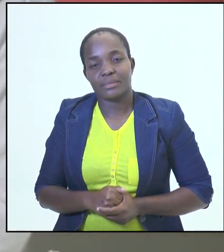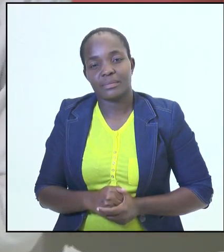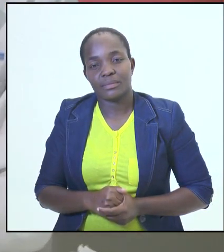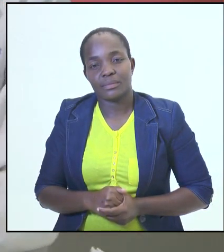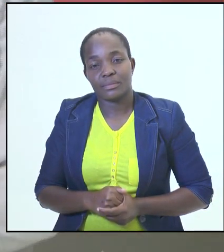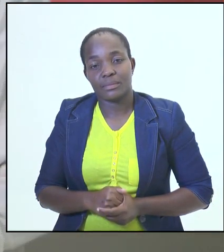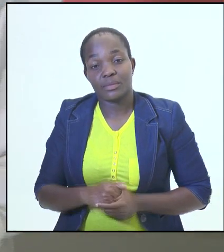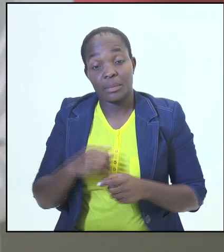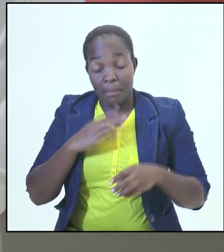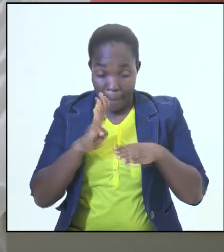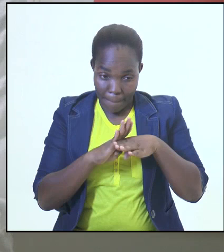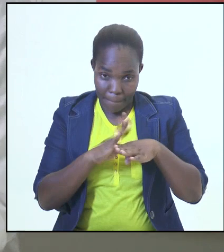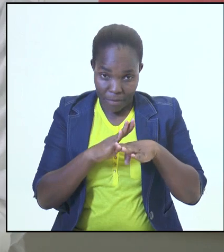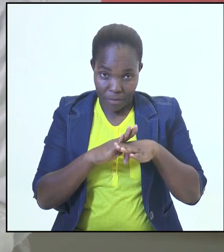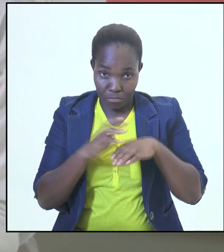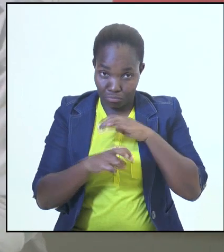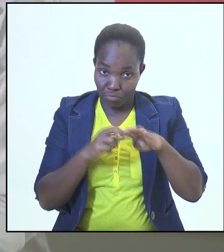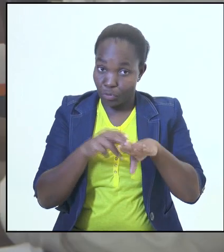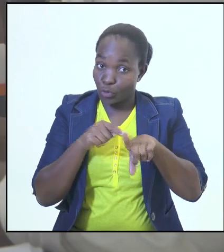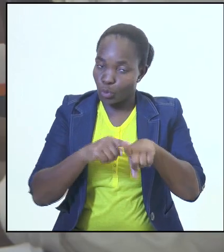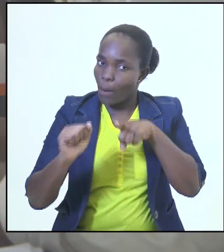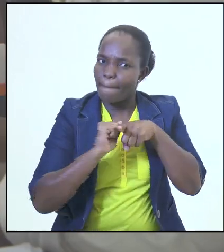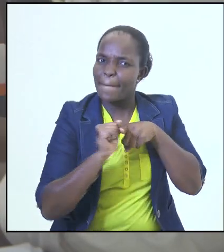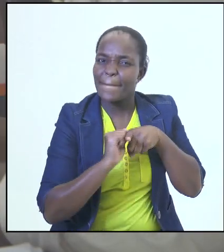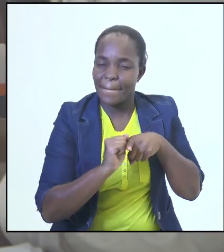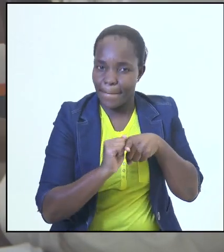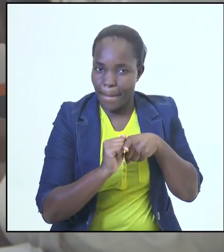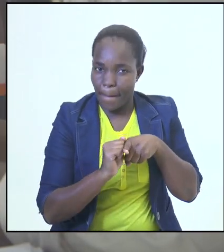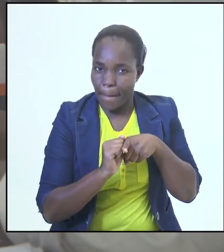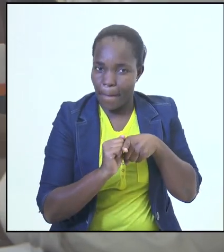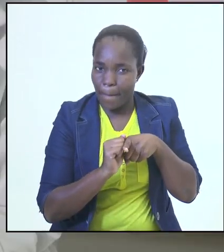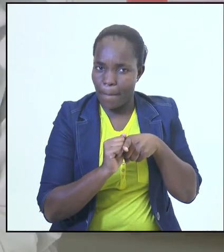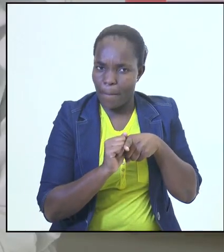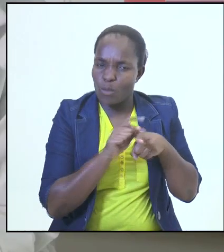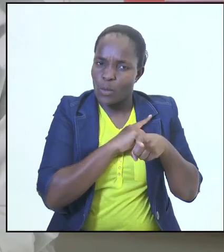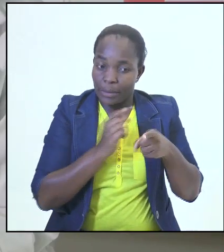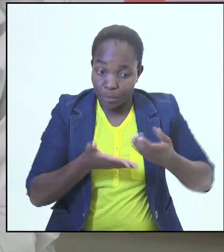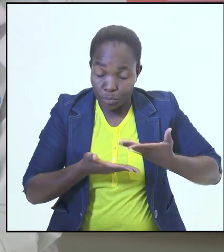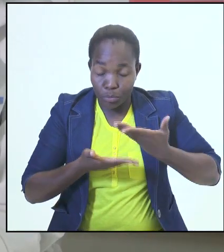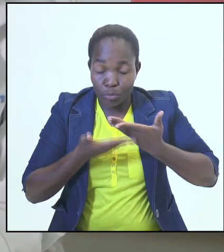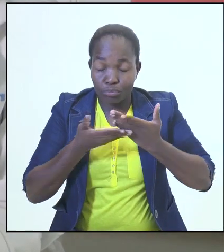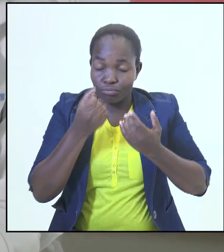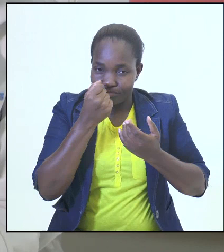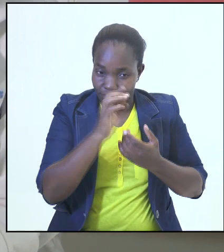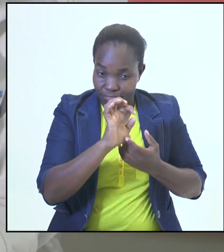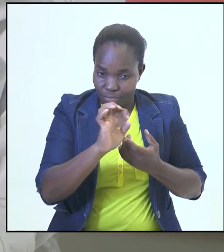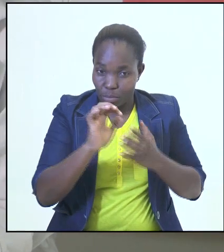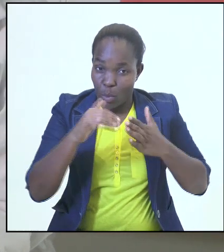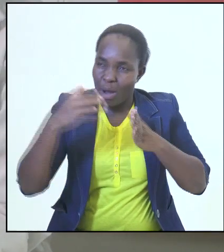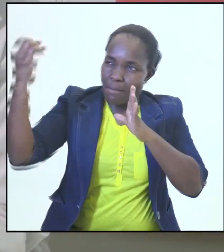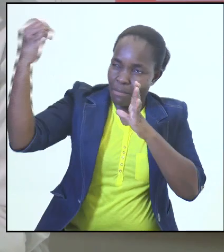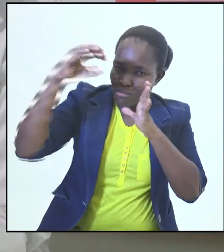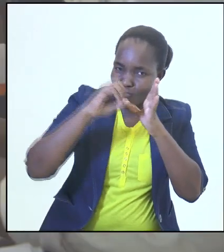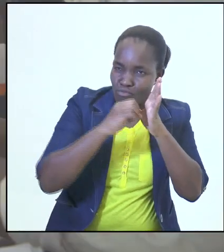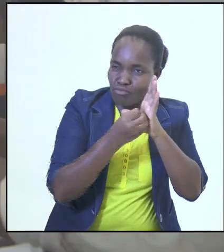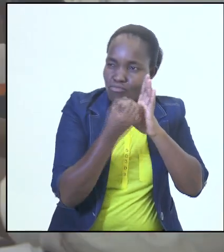I am busy preparing for tomorrow's practical lesson, which will help you all to understand the process of photosynthesis